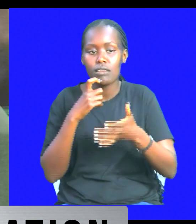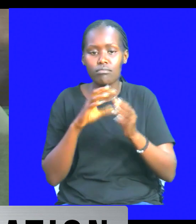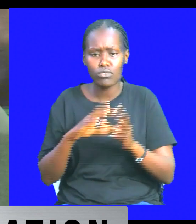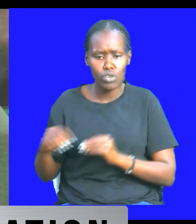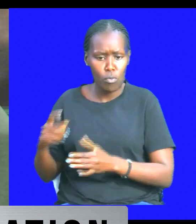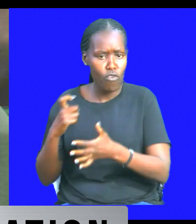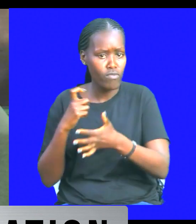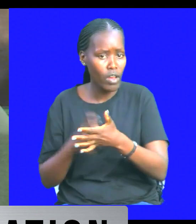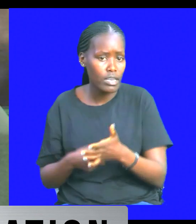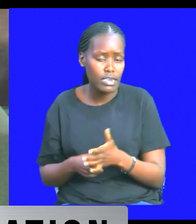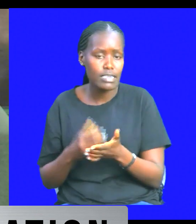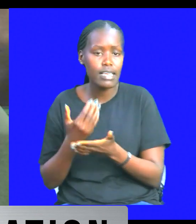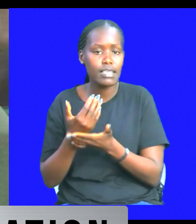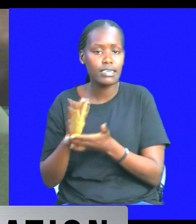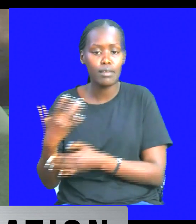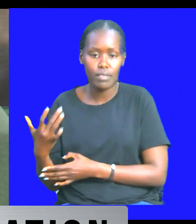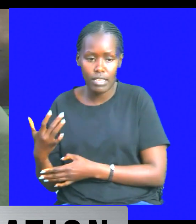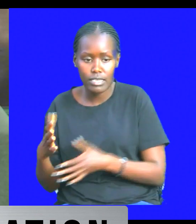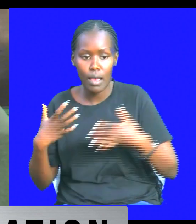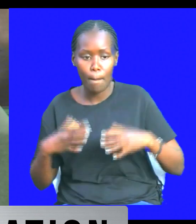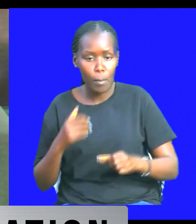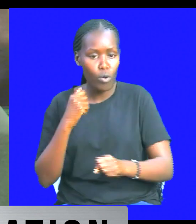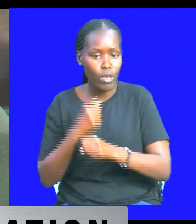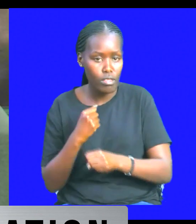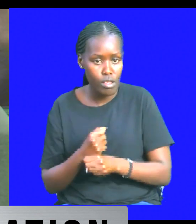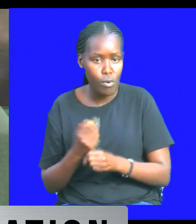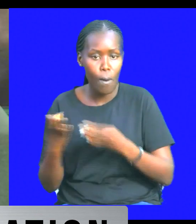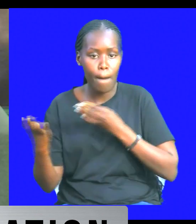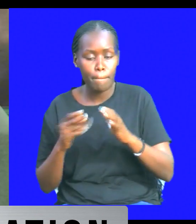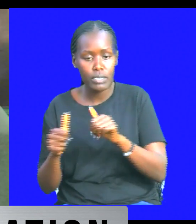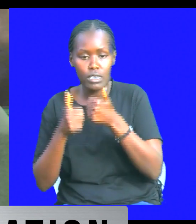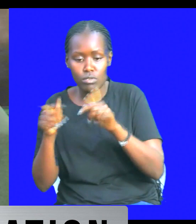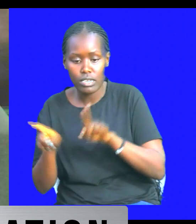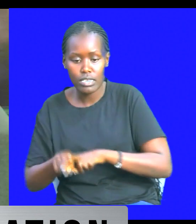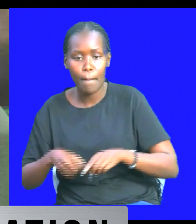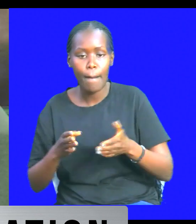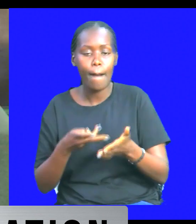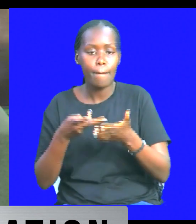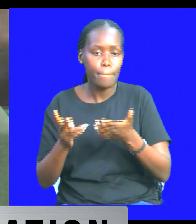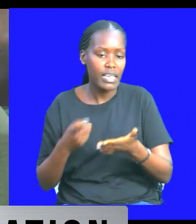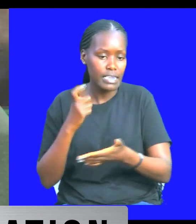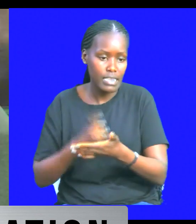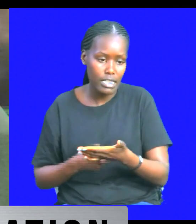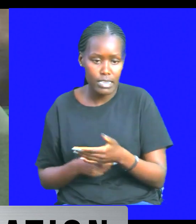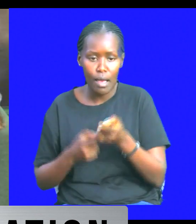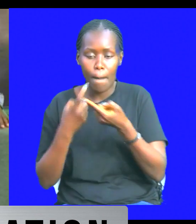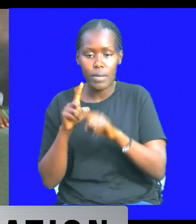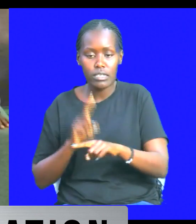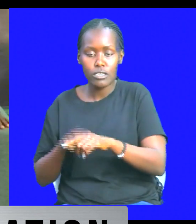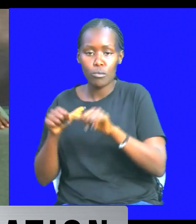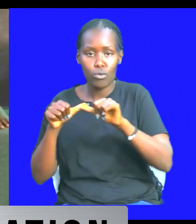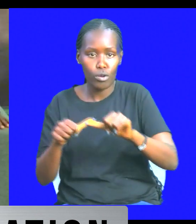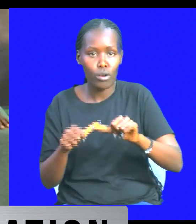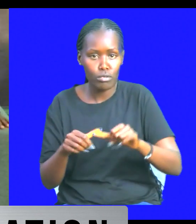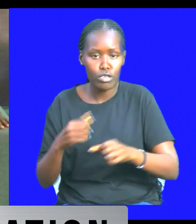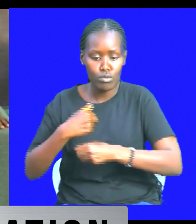people being able to run their businesses and being able to pay more taxes. But the moment you begin to create a scenario where it's like